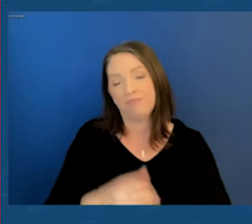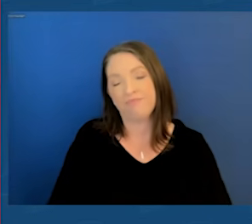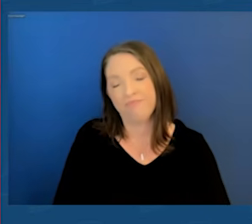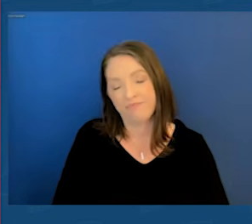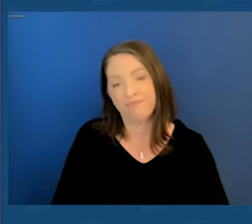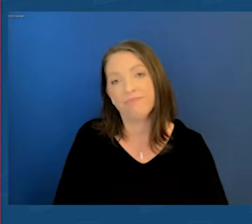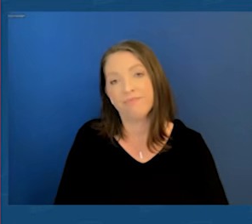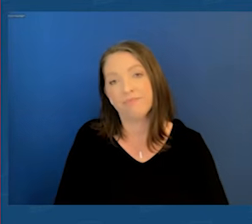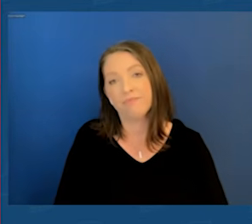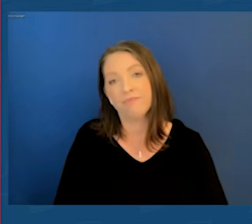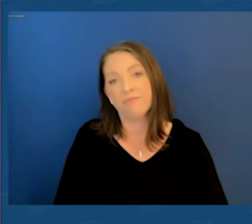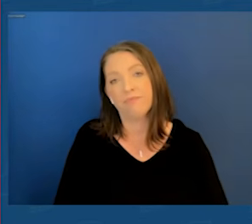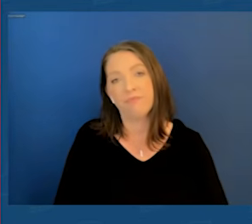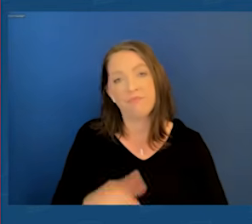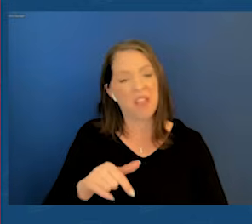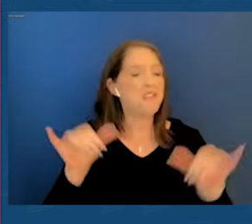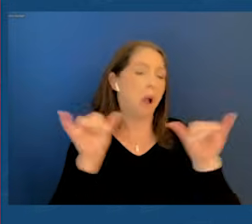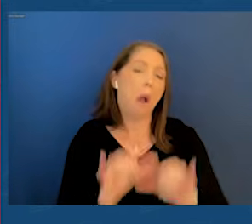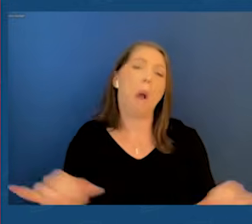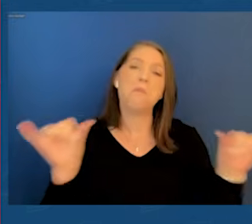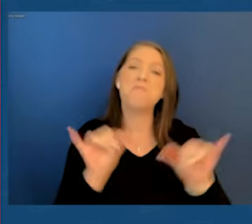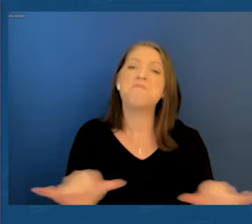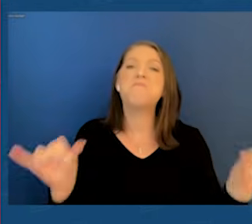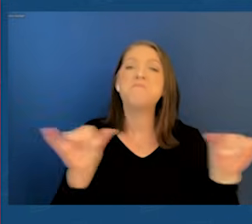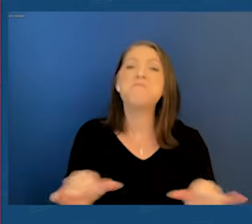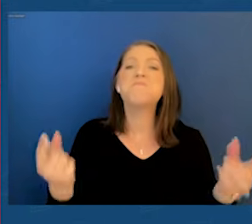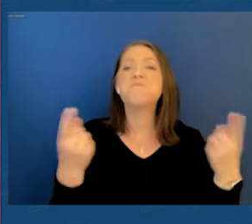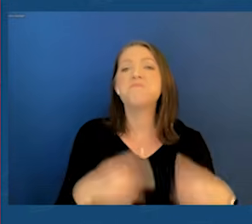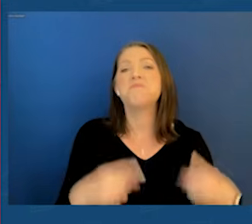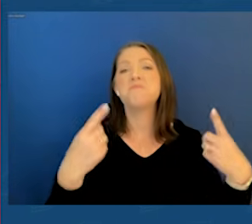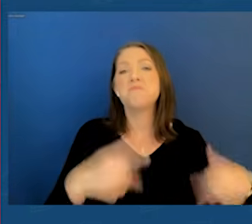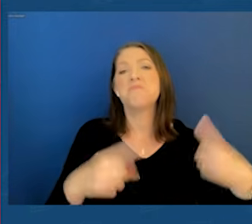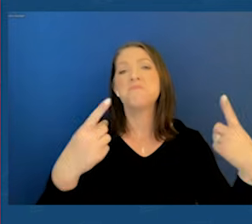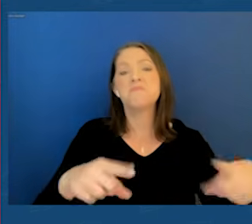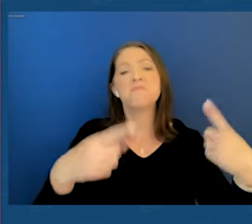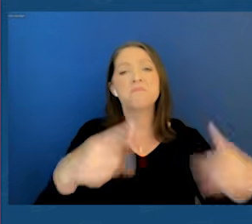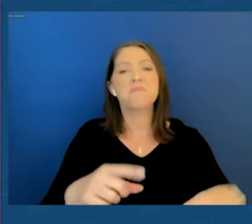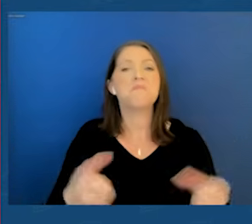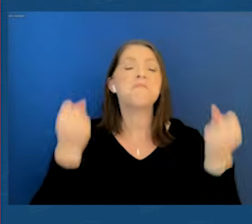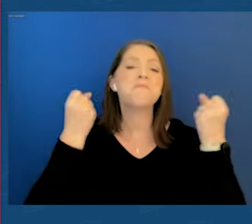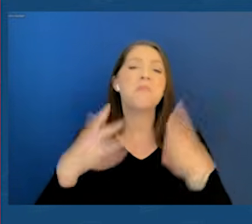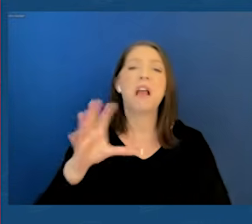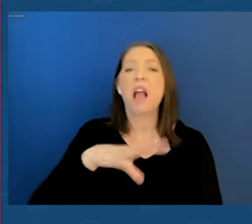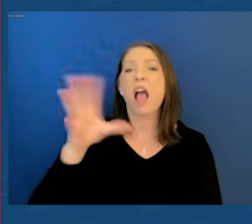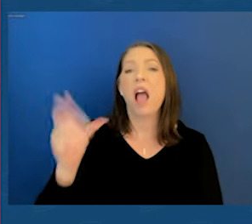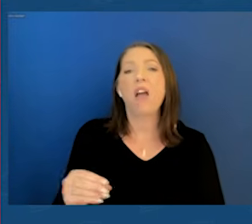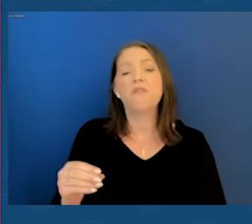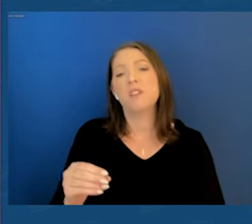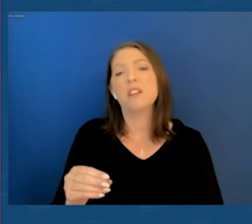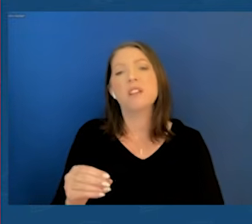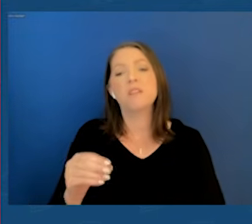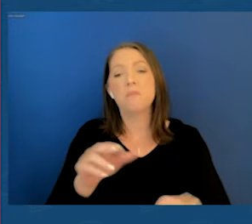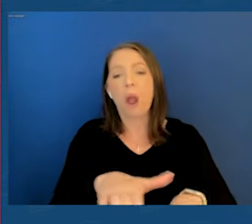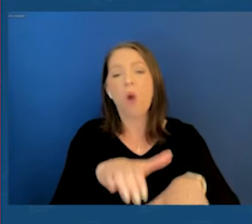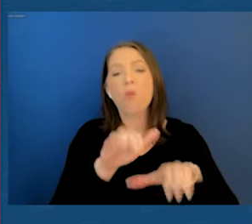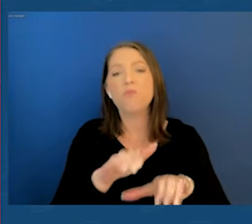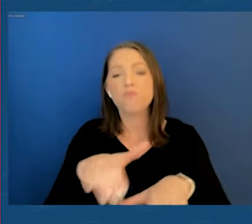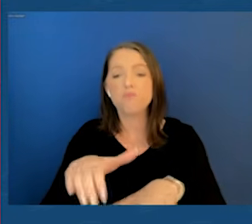And this is a common story. Many African burial grounds pave over, neglected.